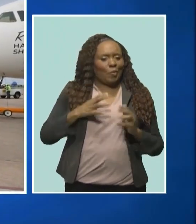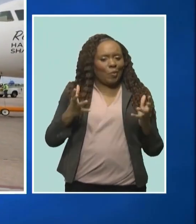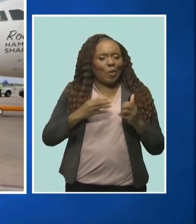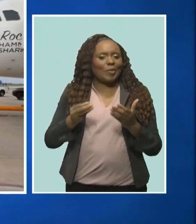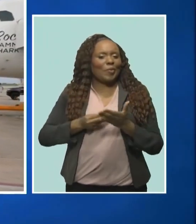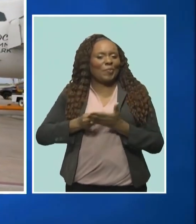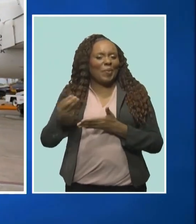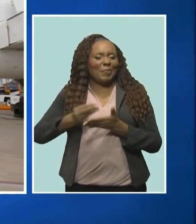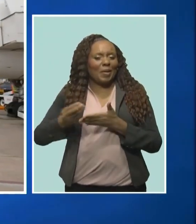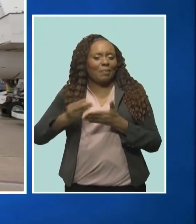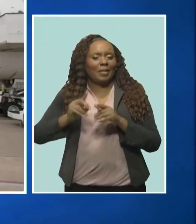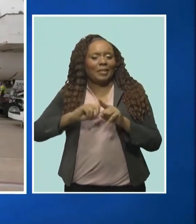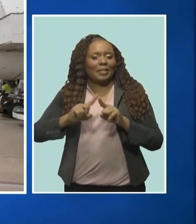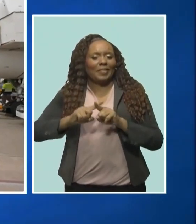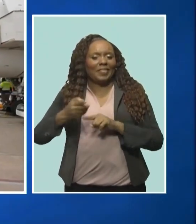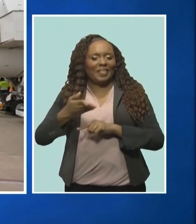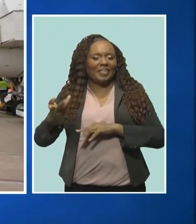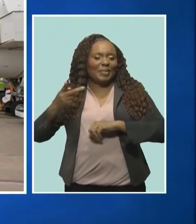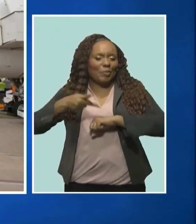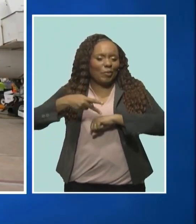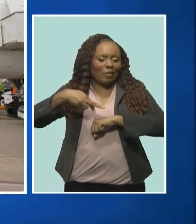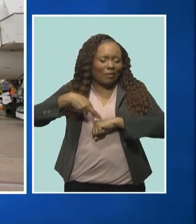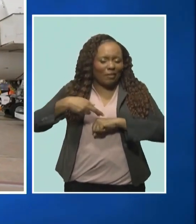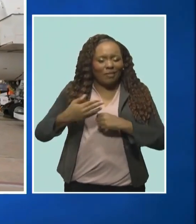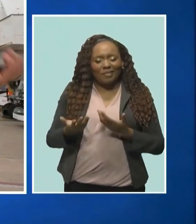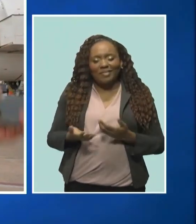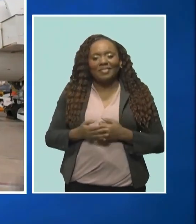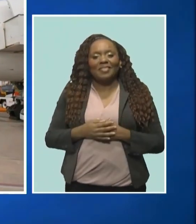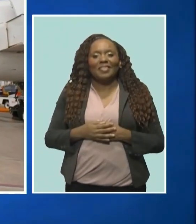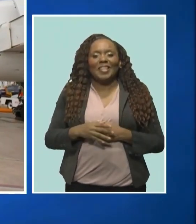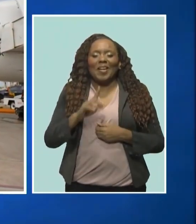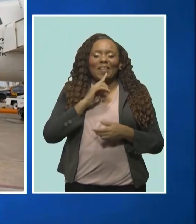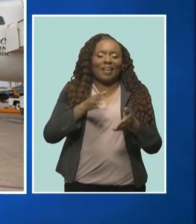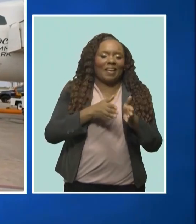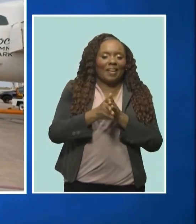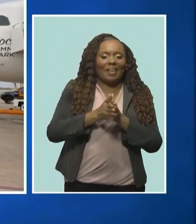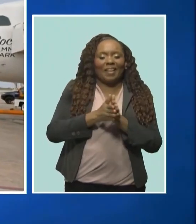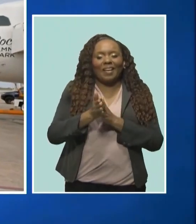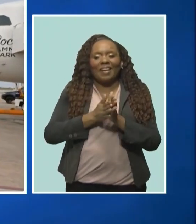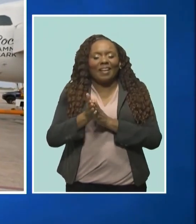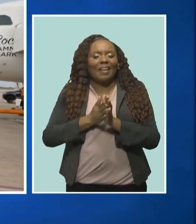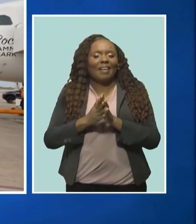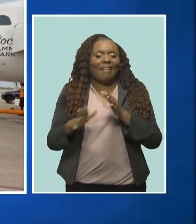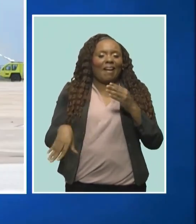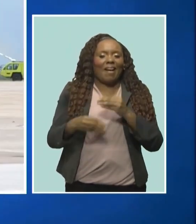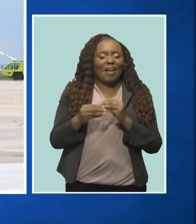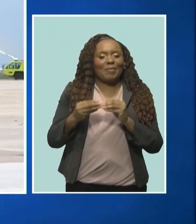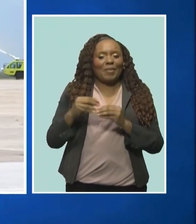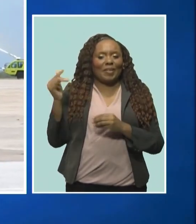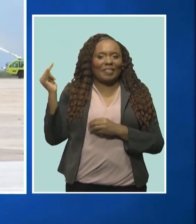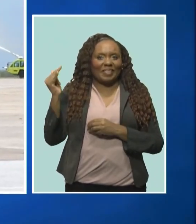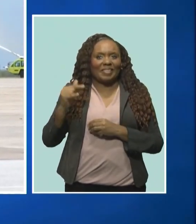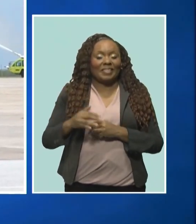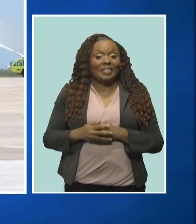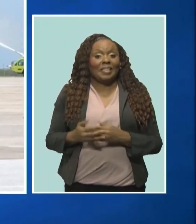Juan. It's our, you know, we're really looking forward to keep adding more flights. Currently, flights are scheduled